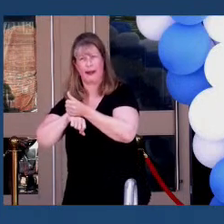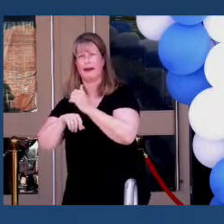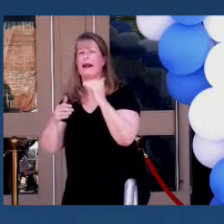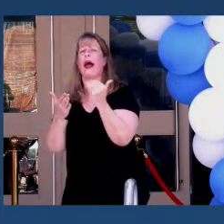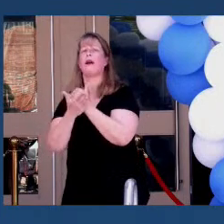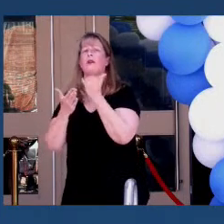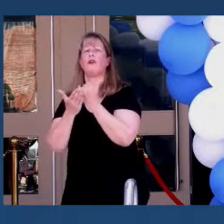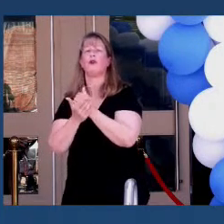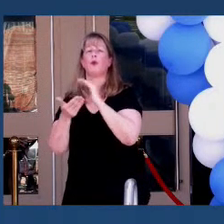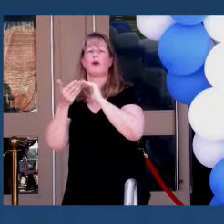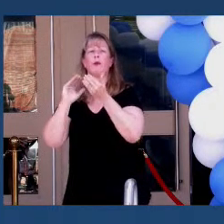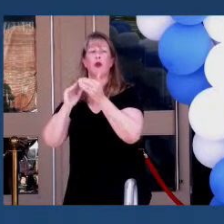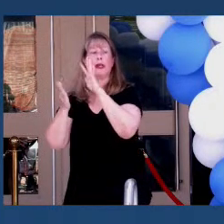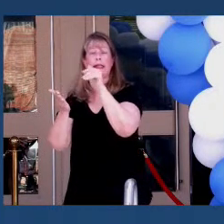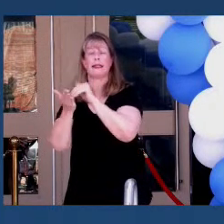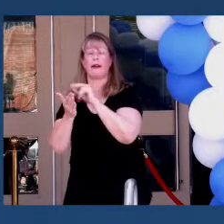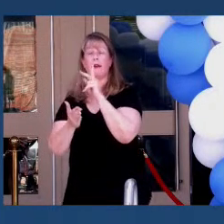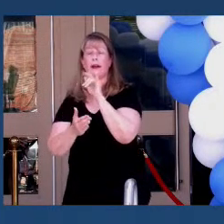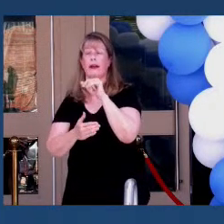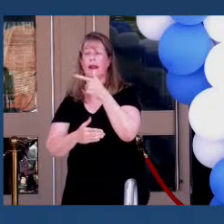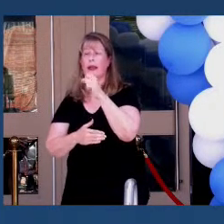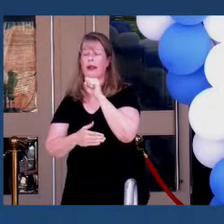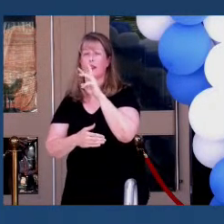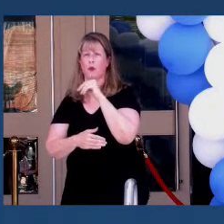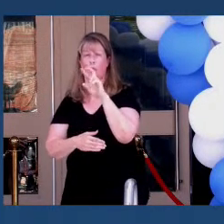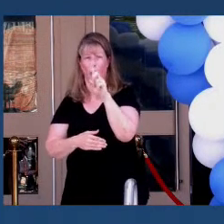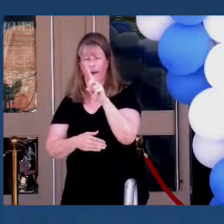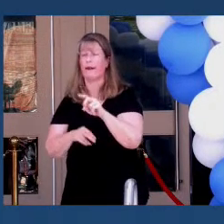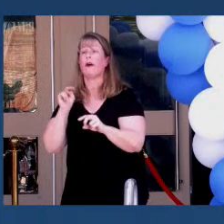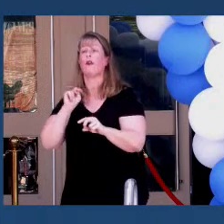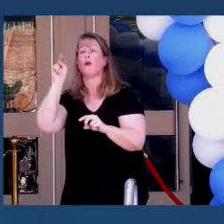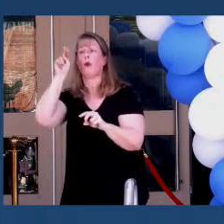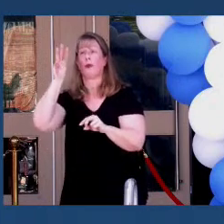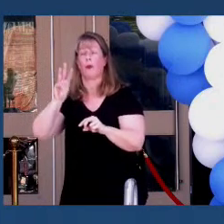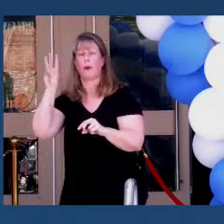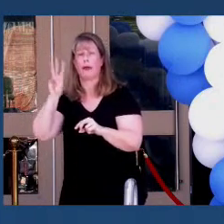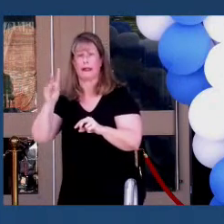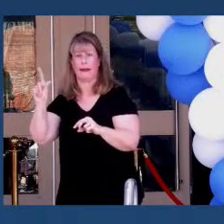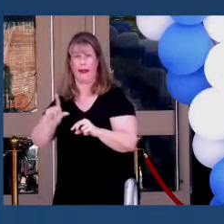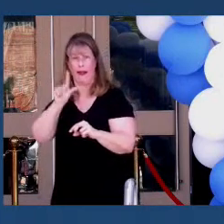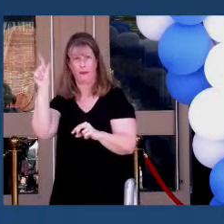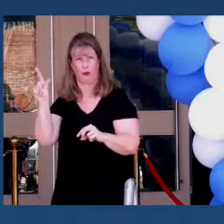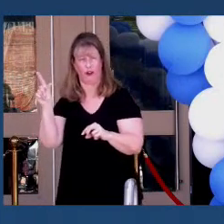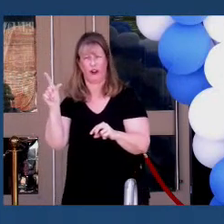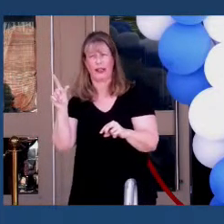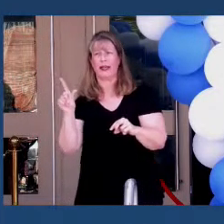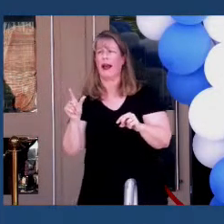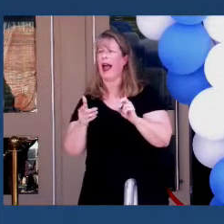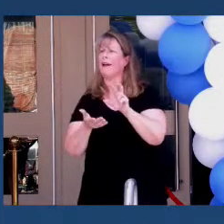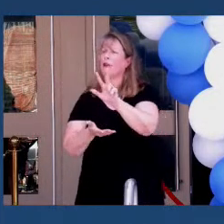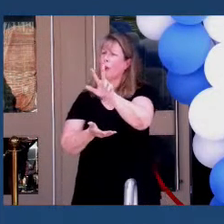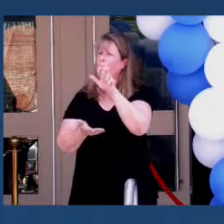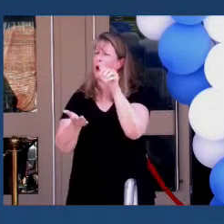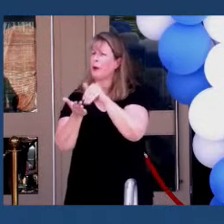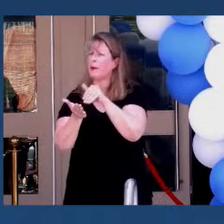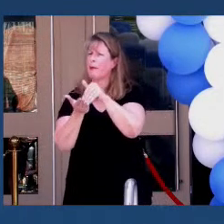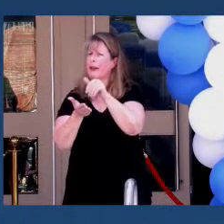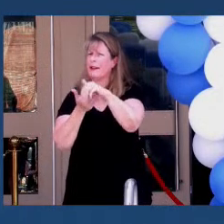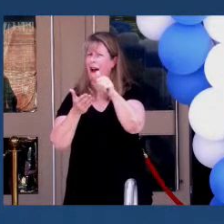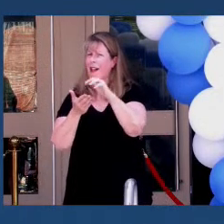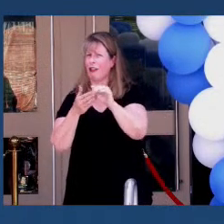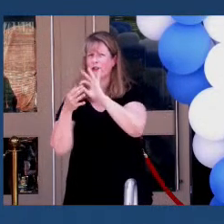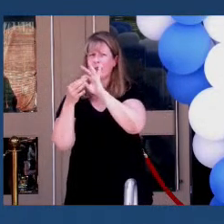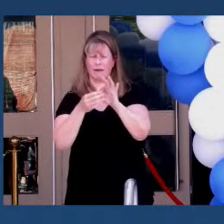Kingswood Community Center, a North Wilmington Library, and investing over $300 million in affordable